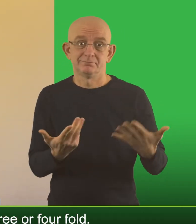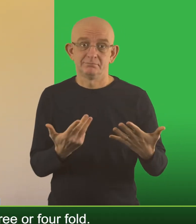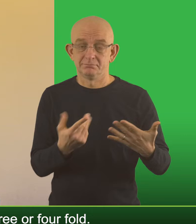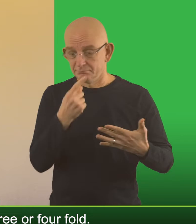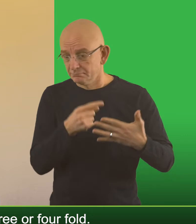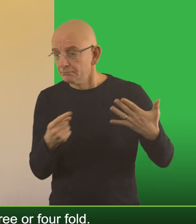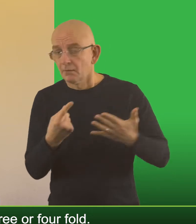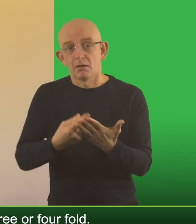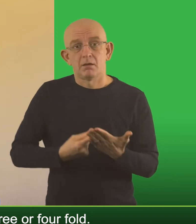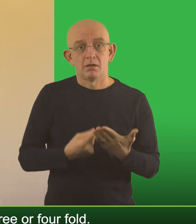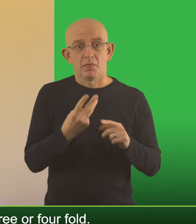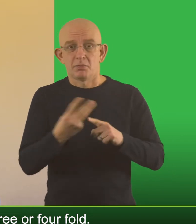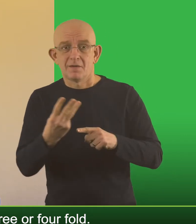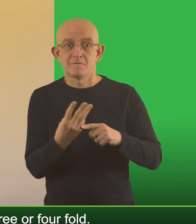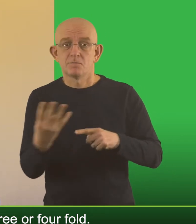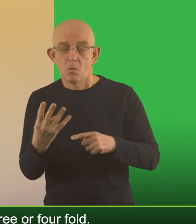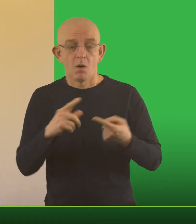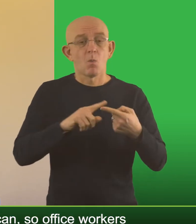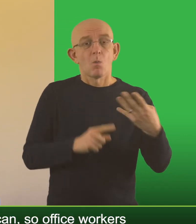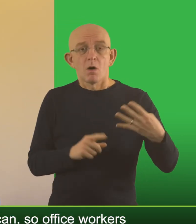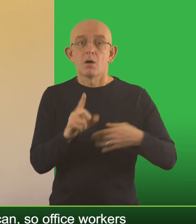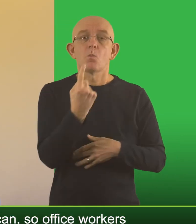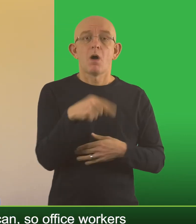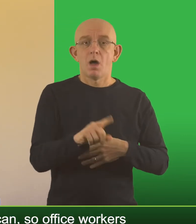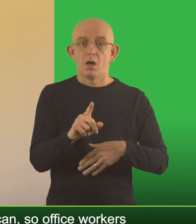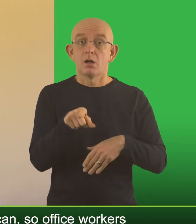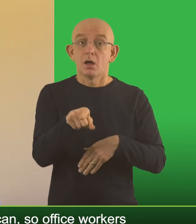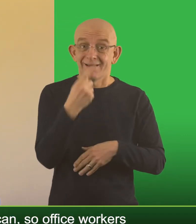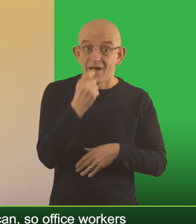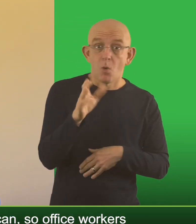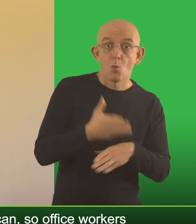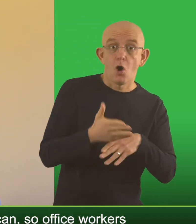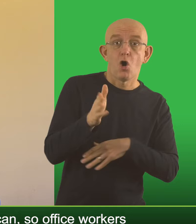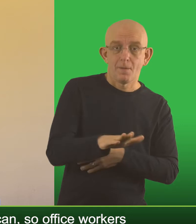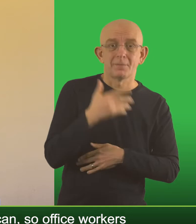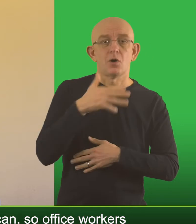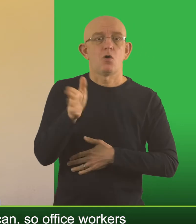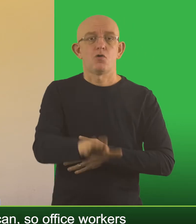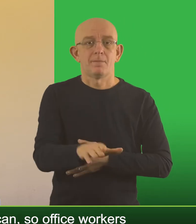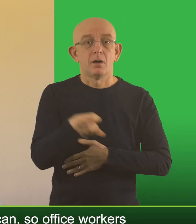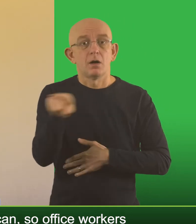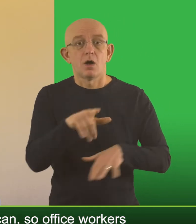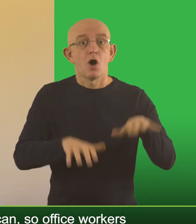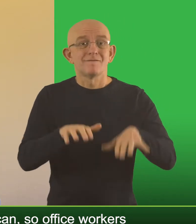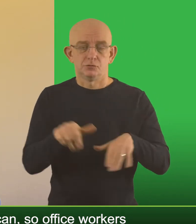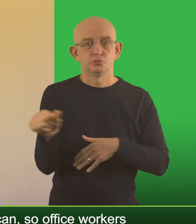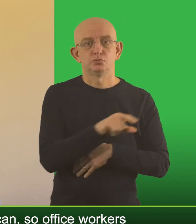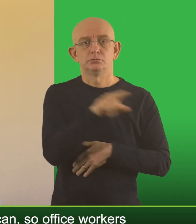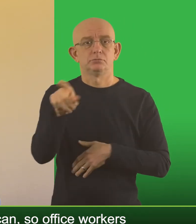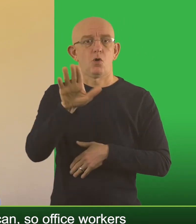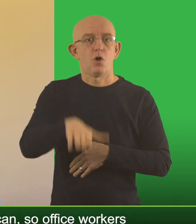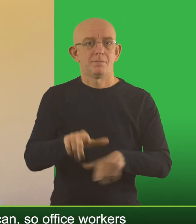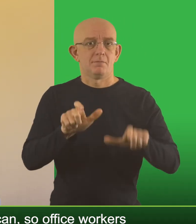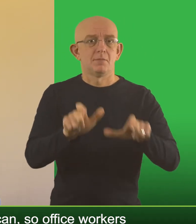The measures within it are 3 or 4-fold. One is the work from home if you can. So office workers who can work